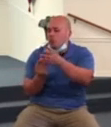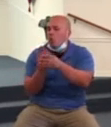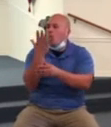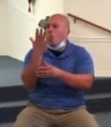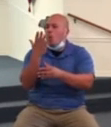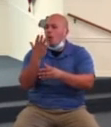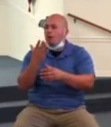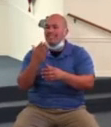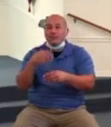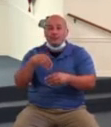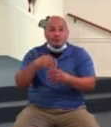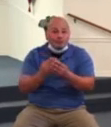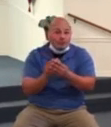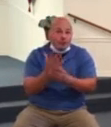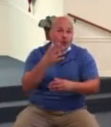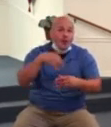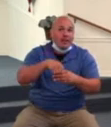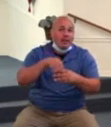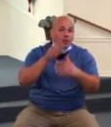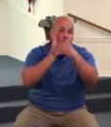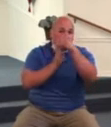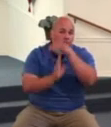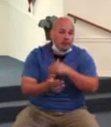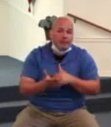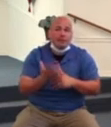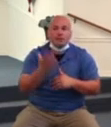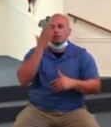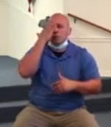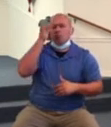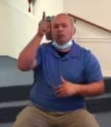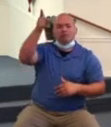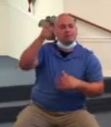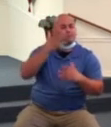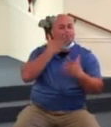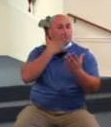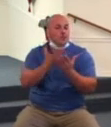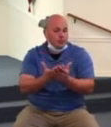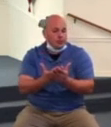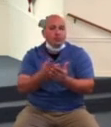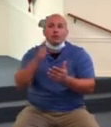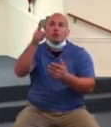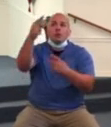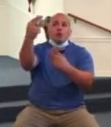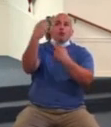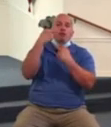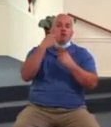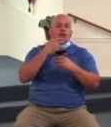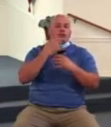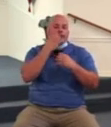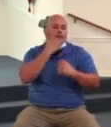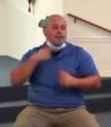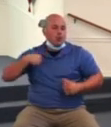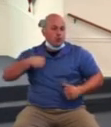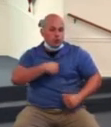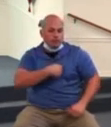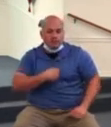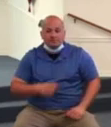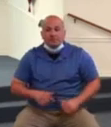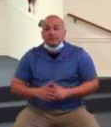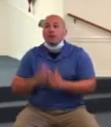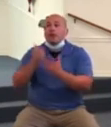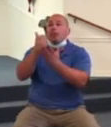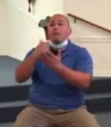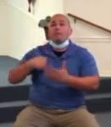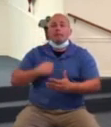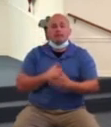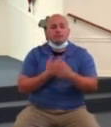you, knowing that you are good, that you care for us, and that we can trust you. Help us, Lord, to grow in our commitment